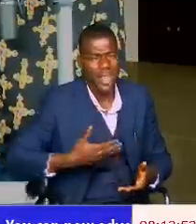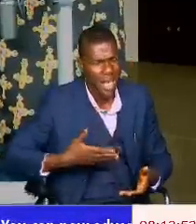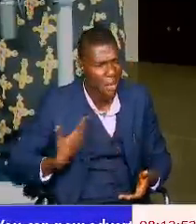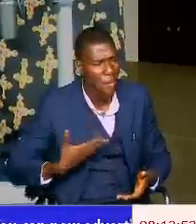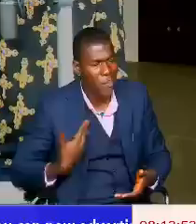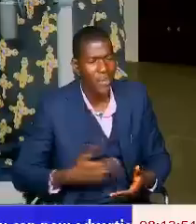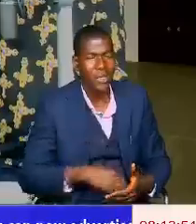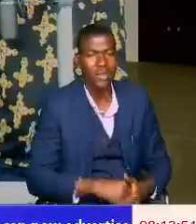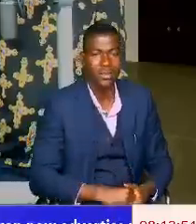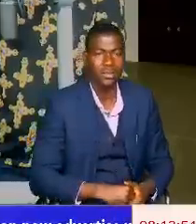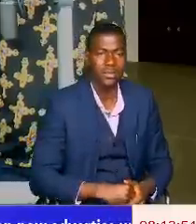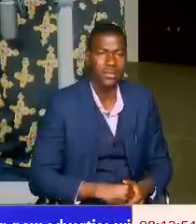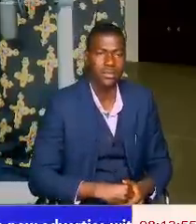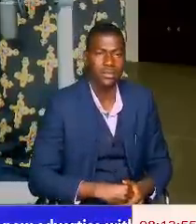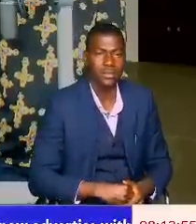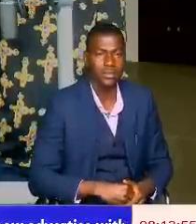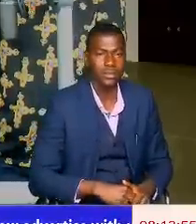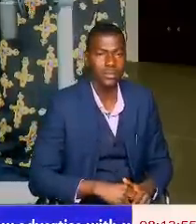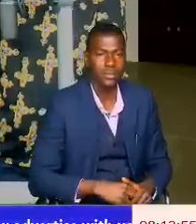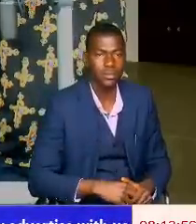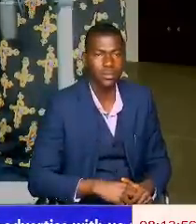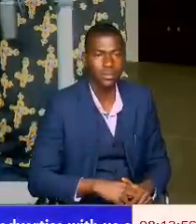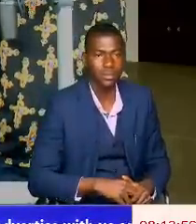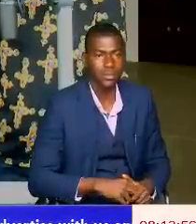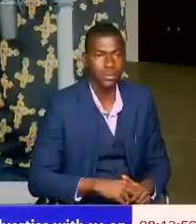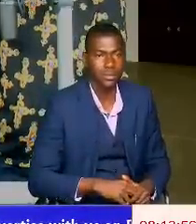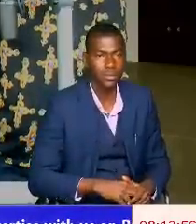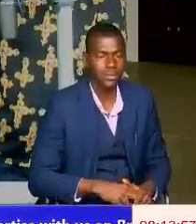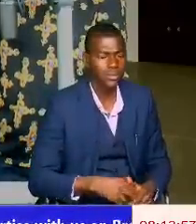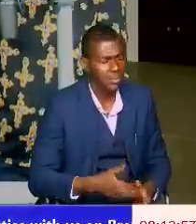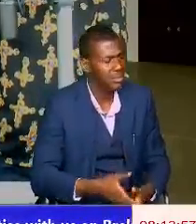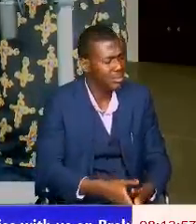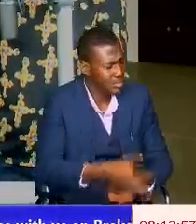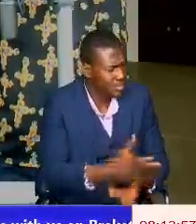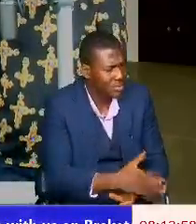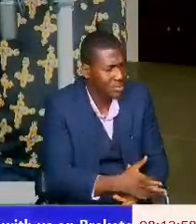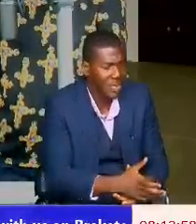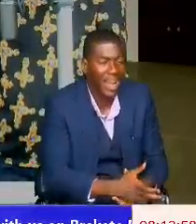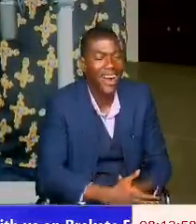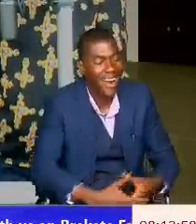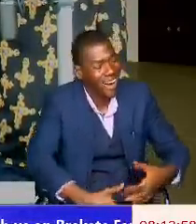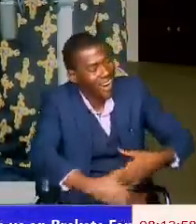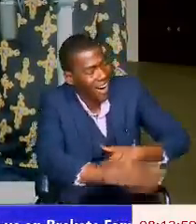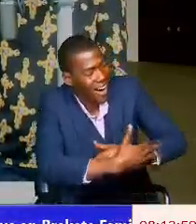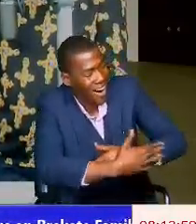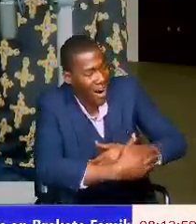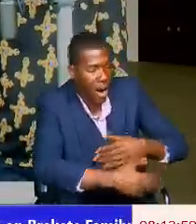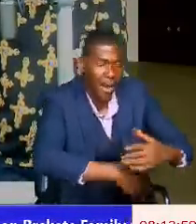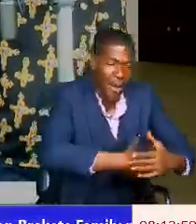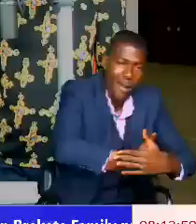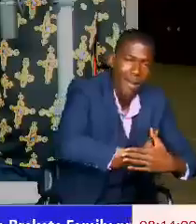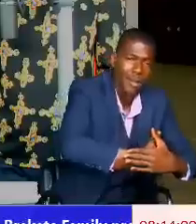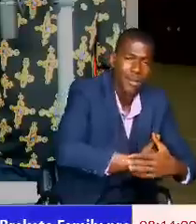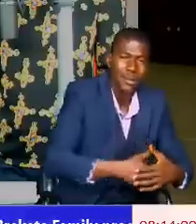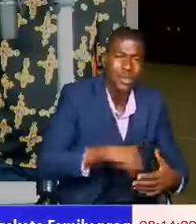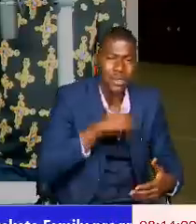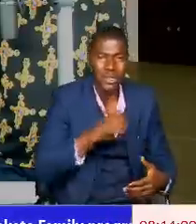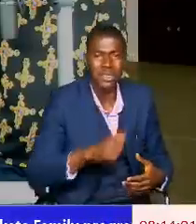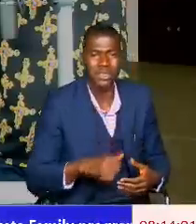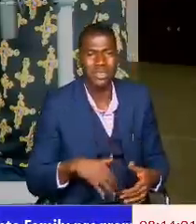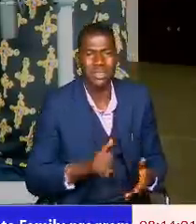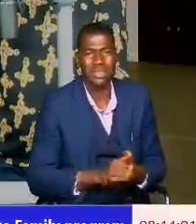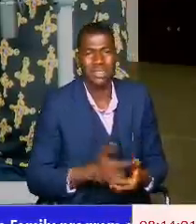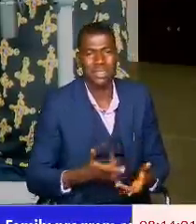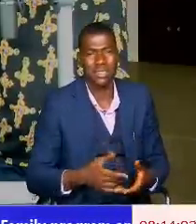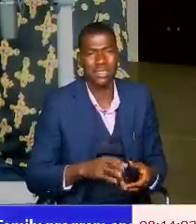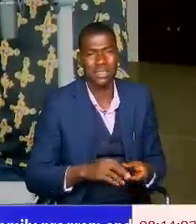face, yes, they embrace, if they do a handshake. Nothing like that thing where they do say, hey, make it mean,